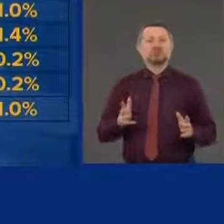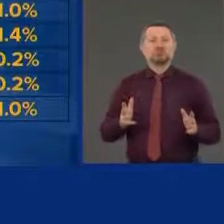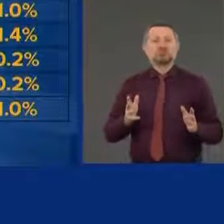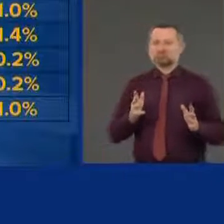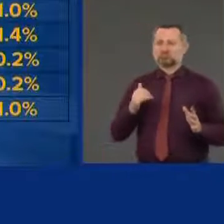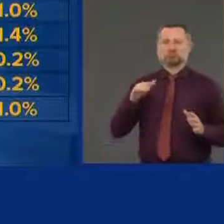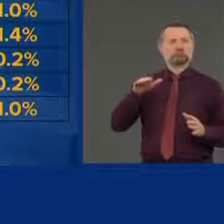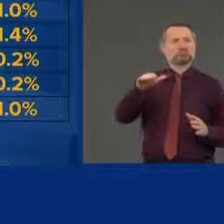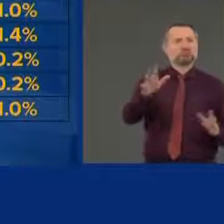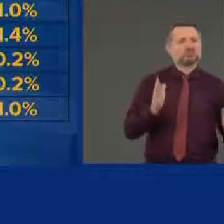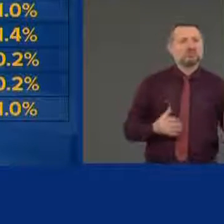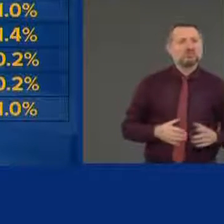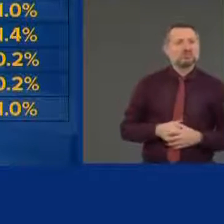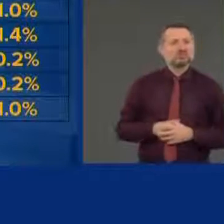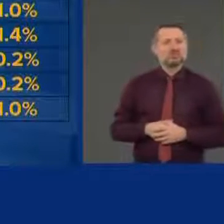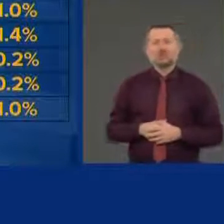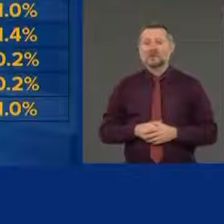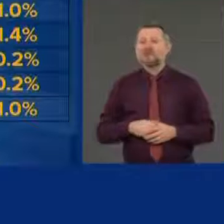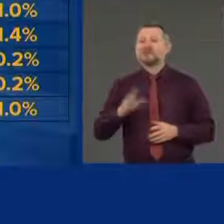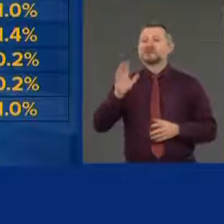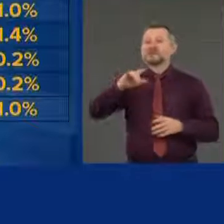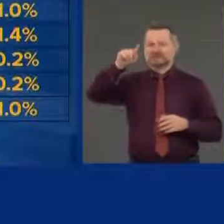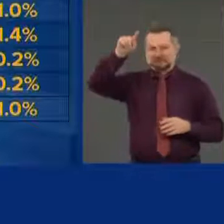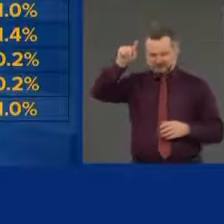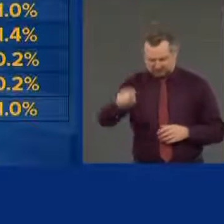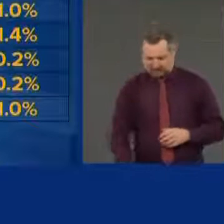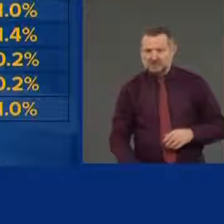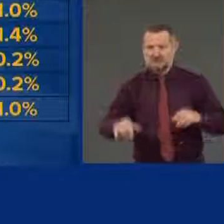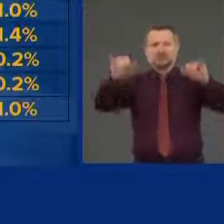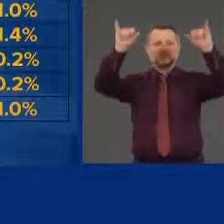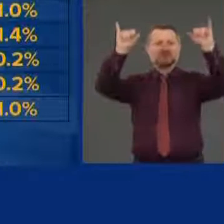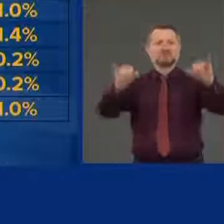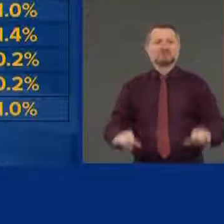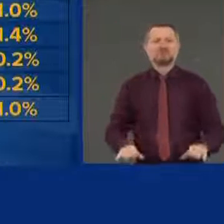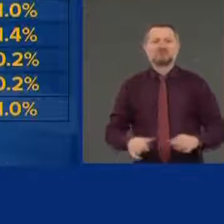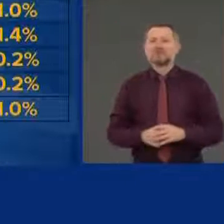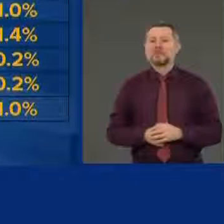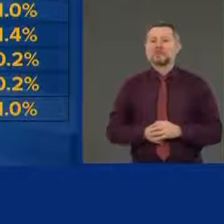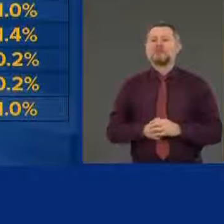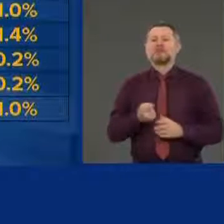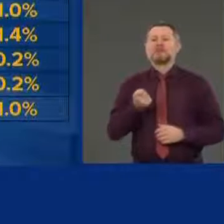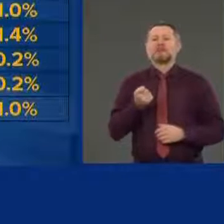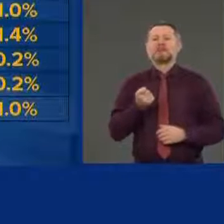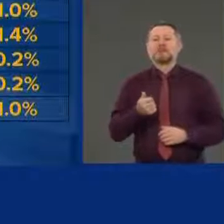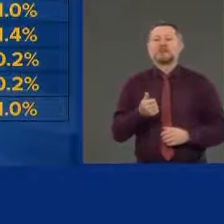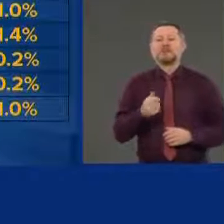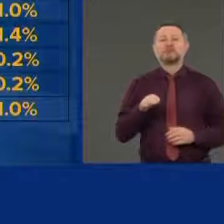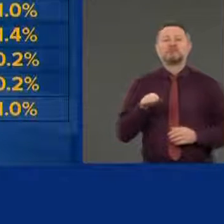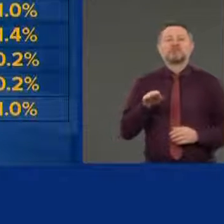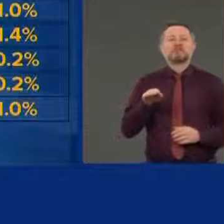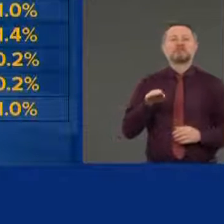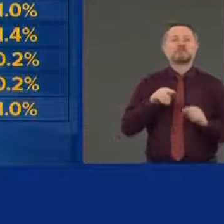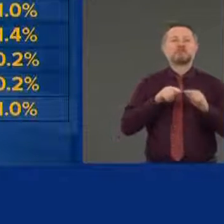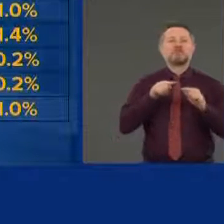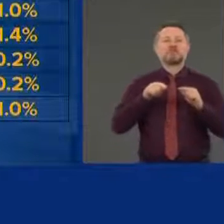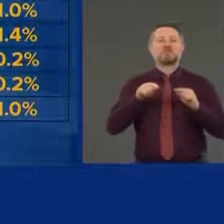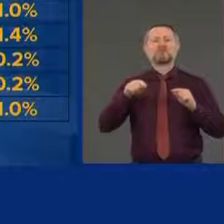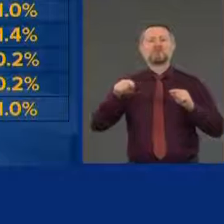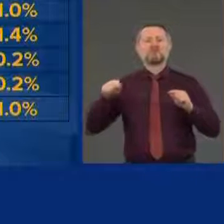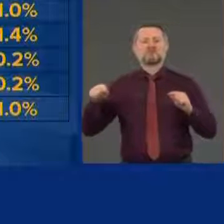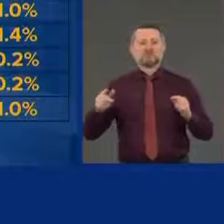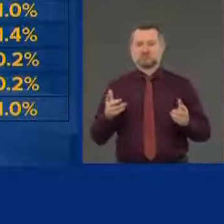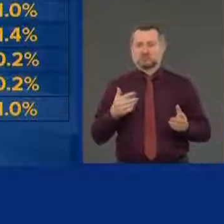That's basically true all across the board. You see little fluctuations, but nothing